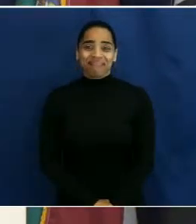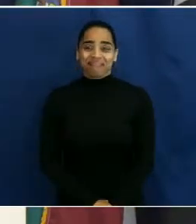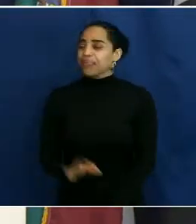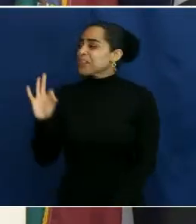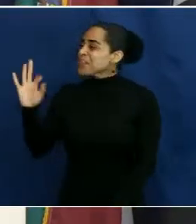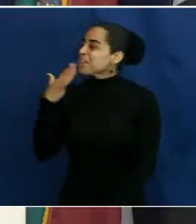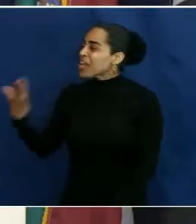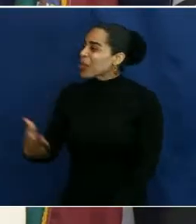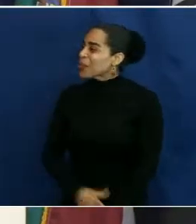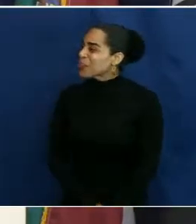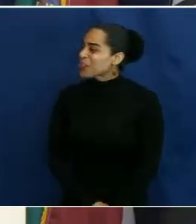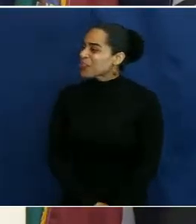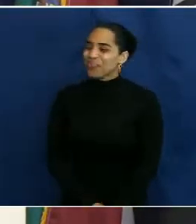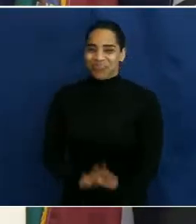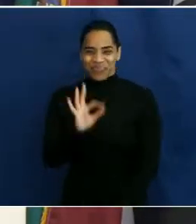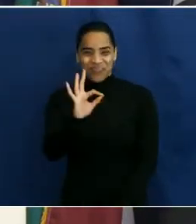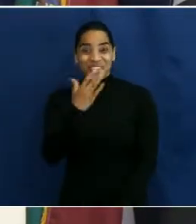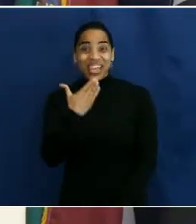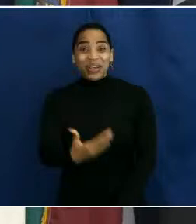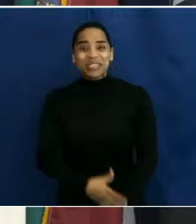Thank you. Thank you.